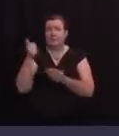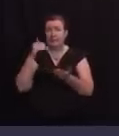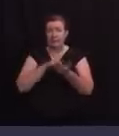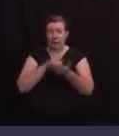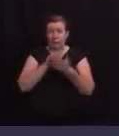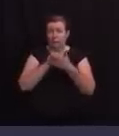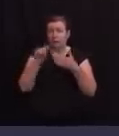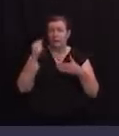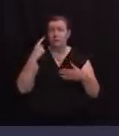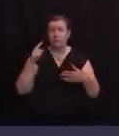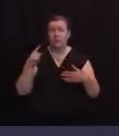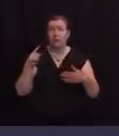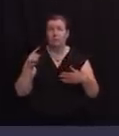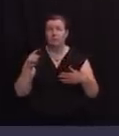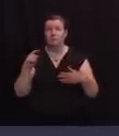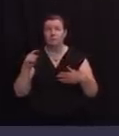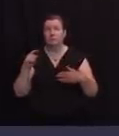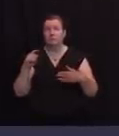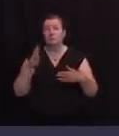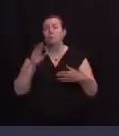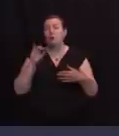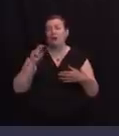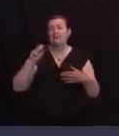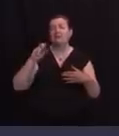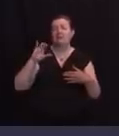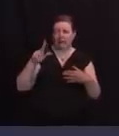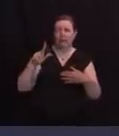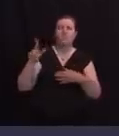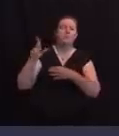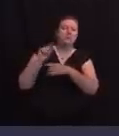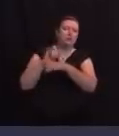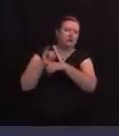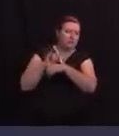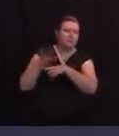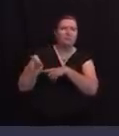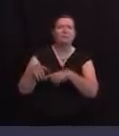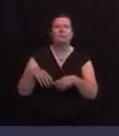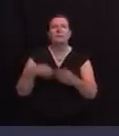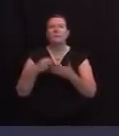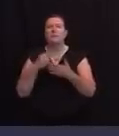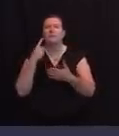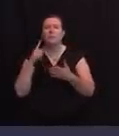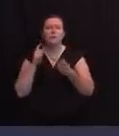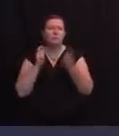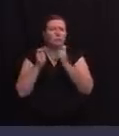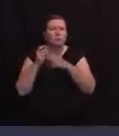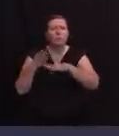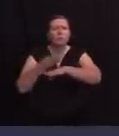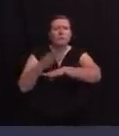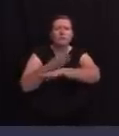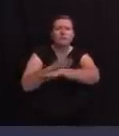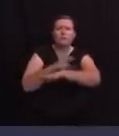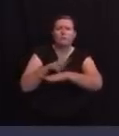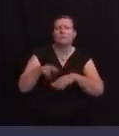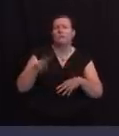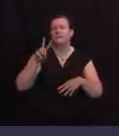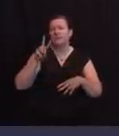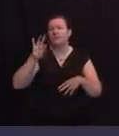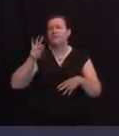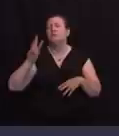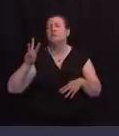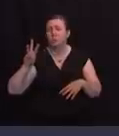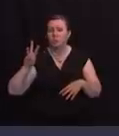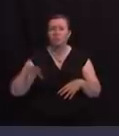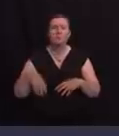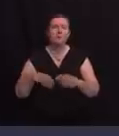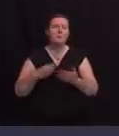intern, $100,000 renovation of the Manville VFW, $500,000 for a band shell in Hopewell, $15 million